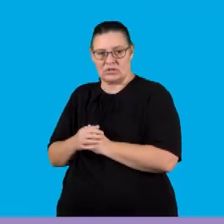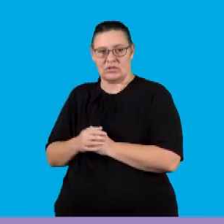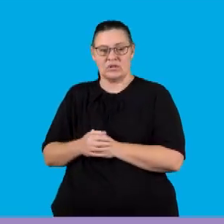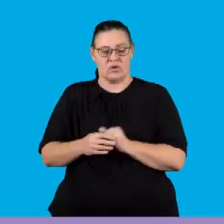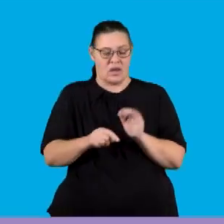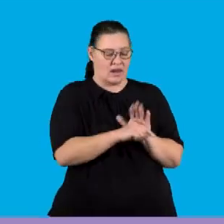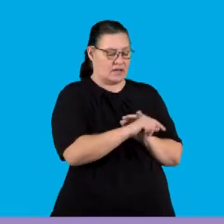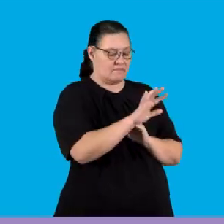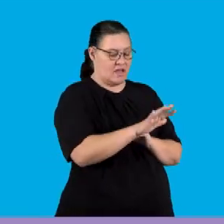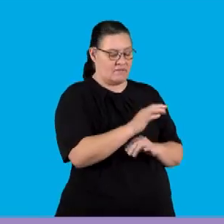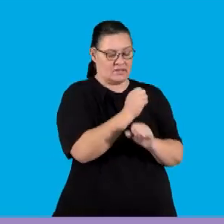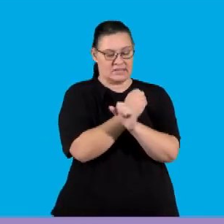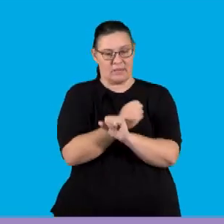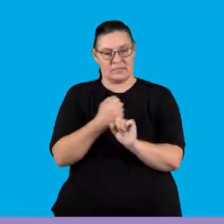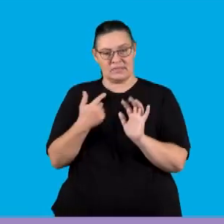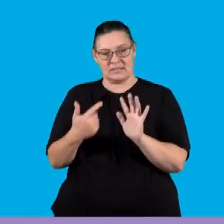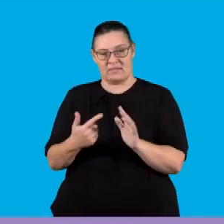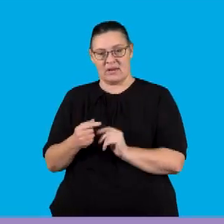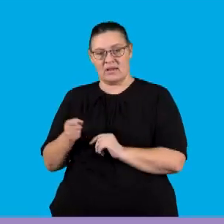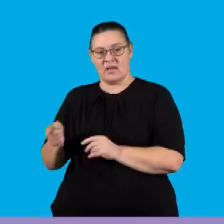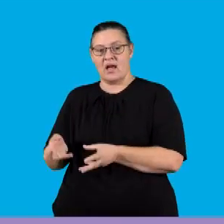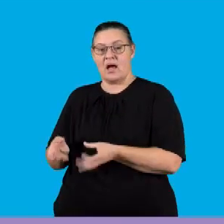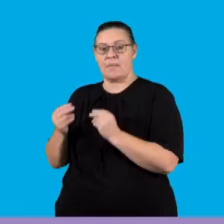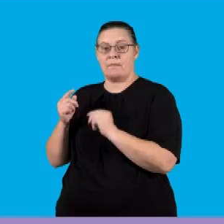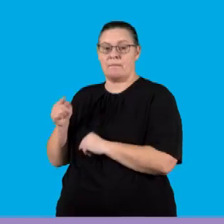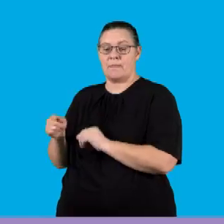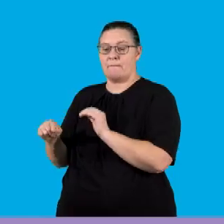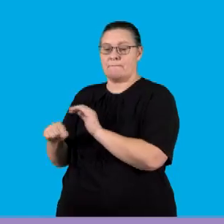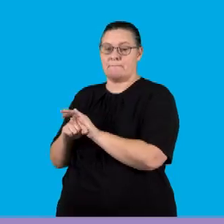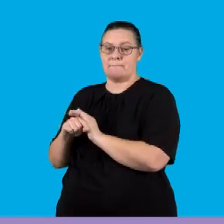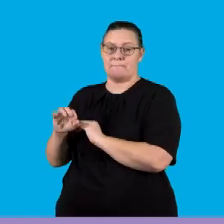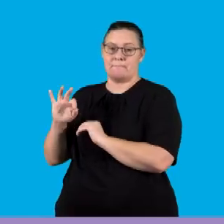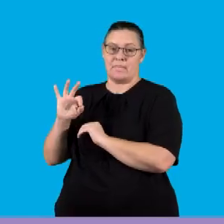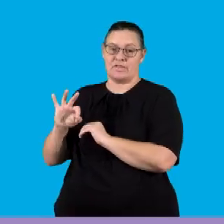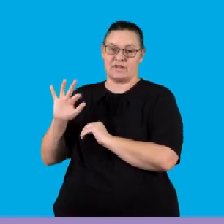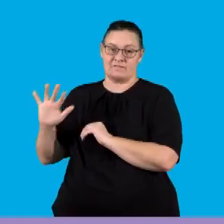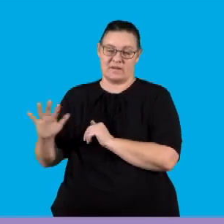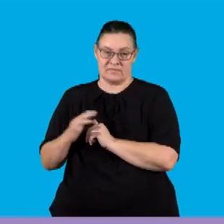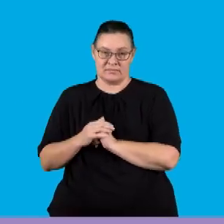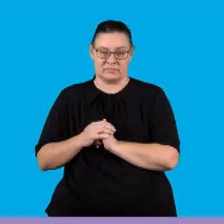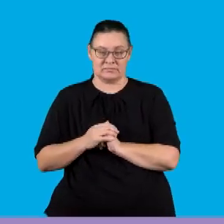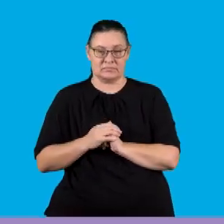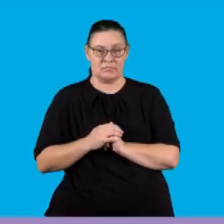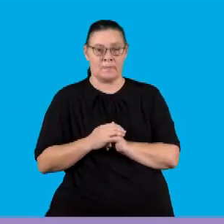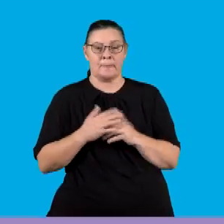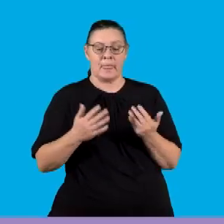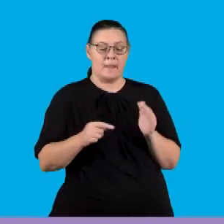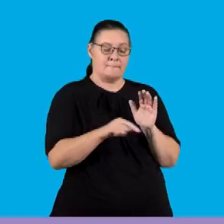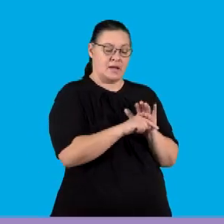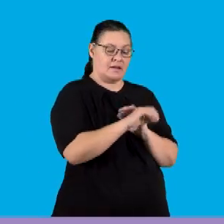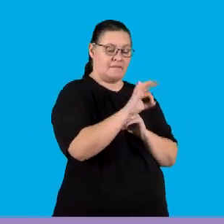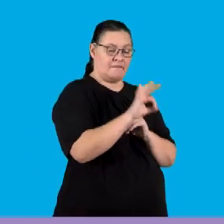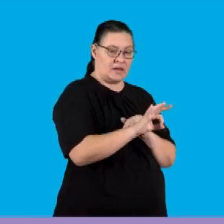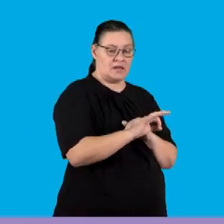So -5 multiplied by 7, that will give us an answer of a -35. What